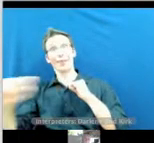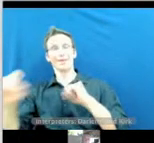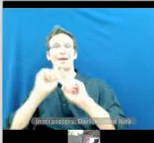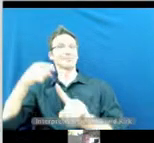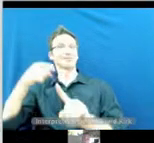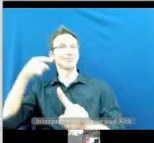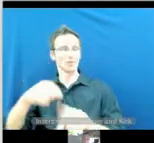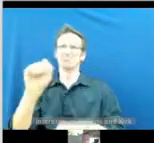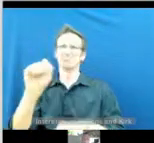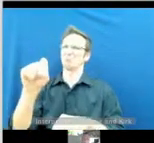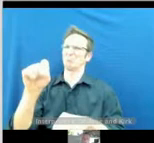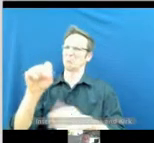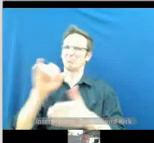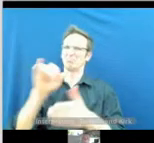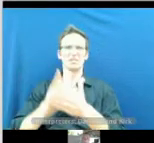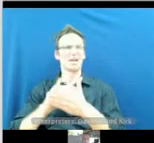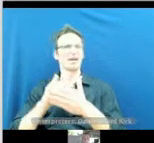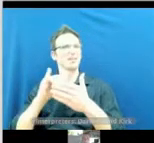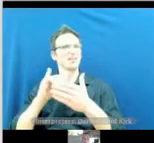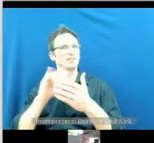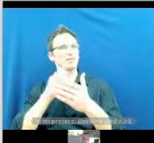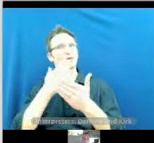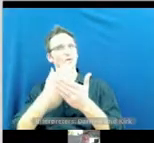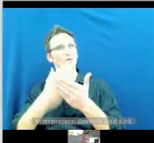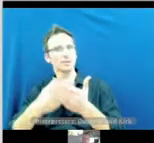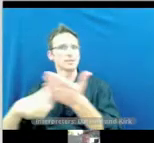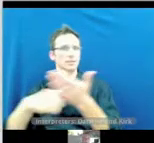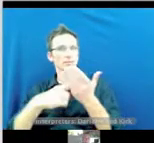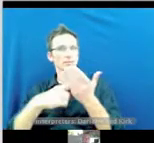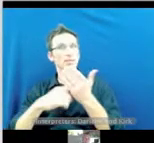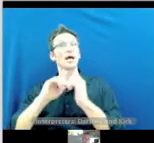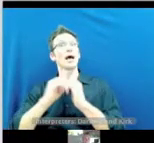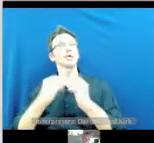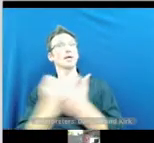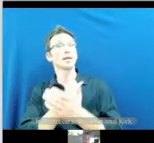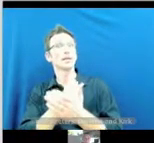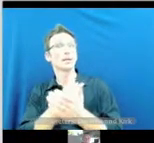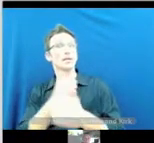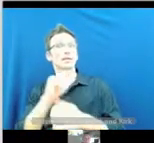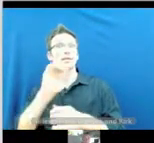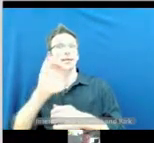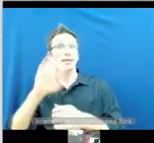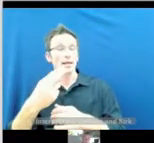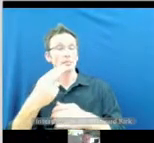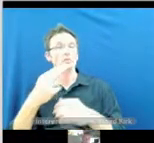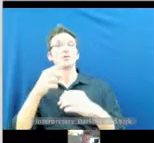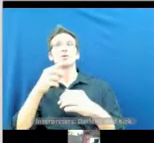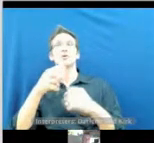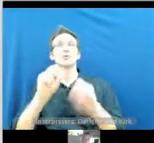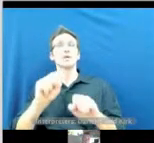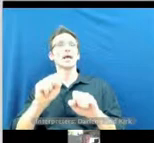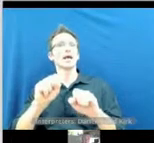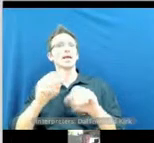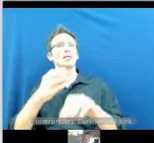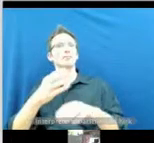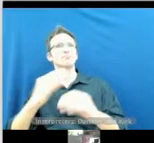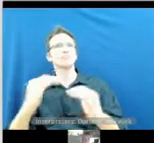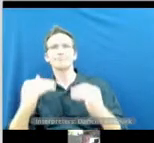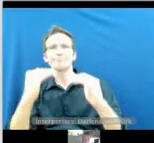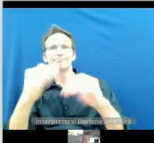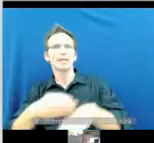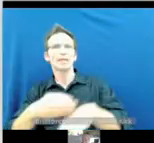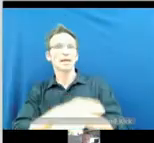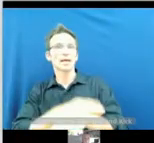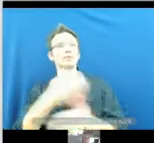use of technology, you can often enhance in terms of zooming. You can zoom the camera in on